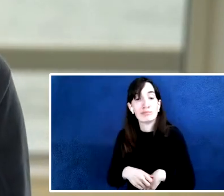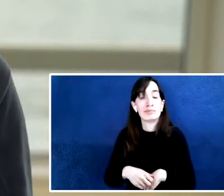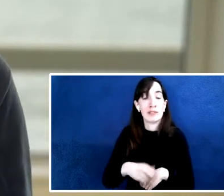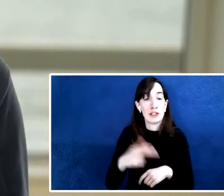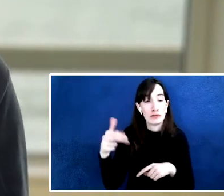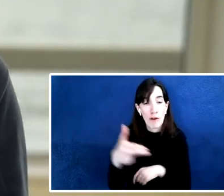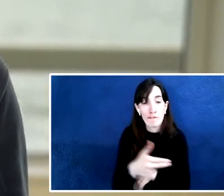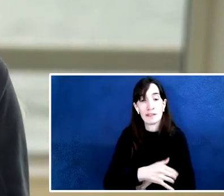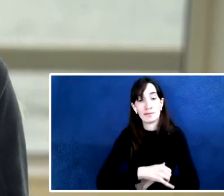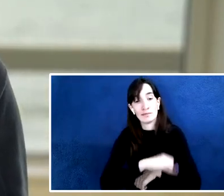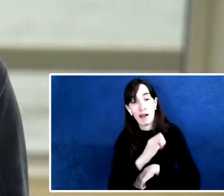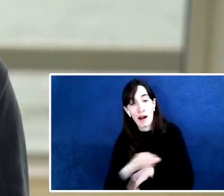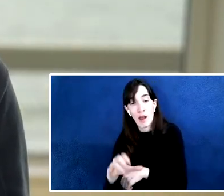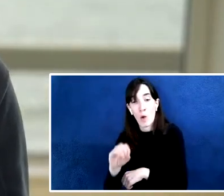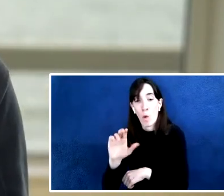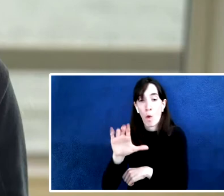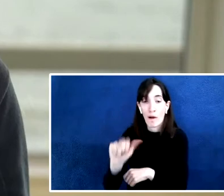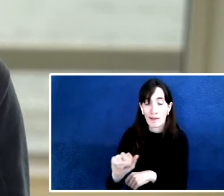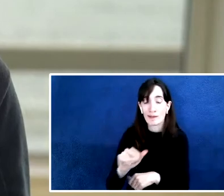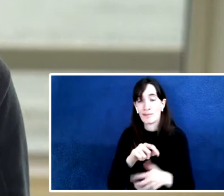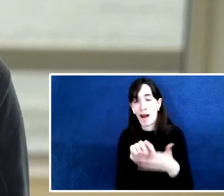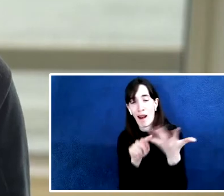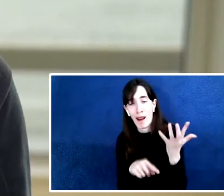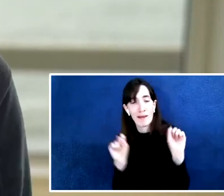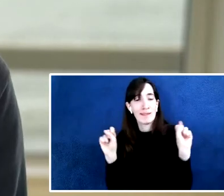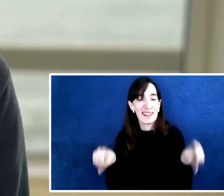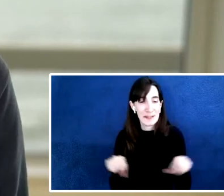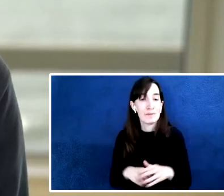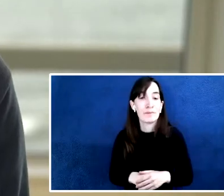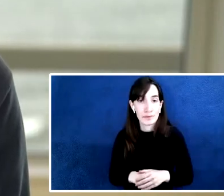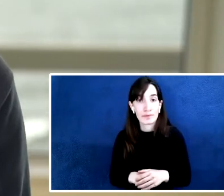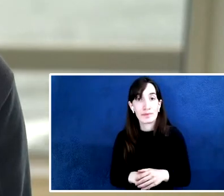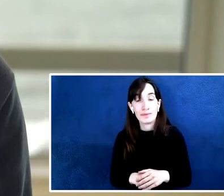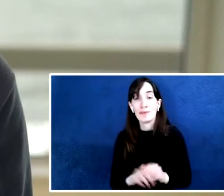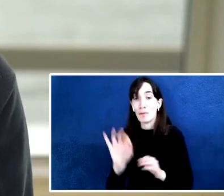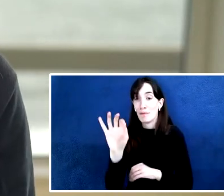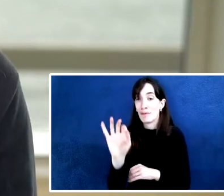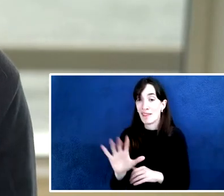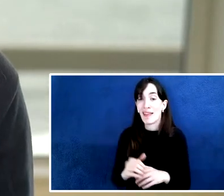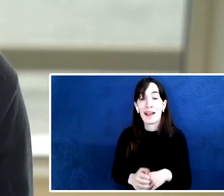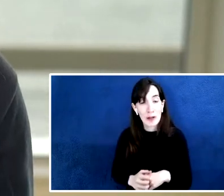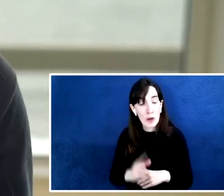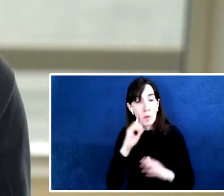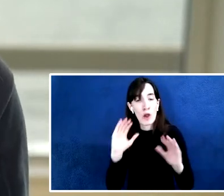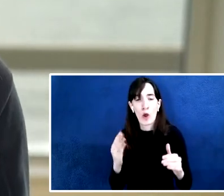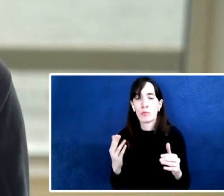more. With that, we hope you always appreciate the global ocean